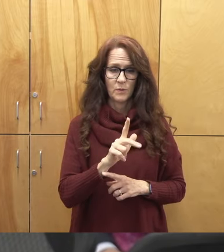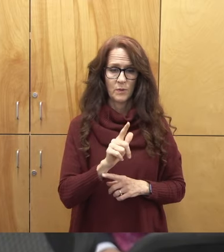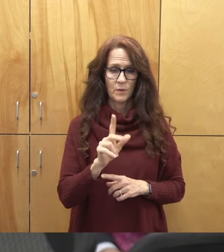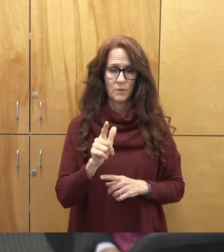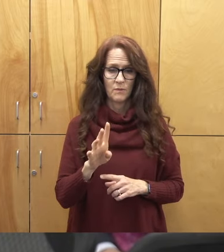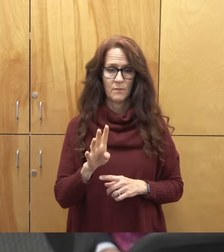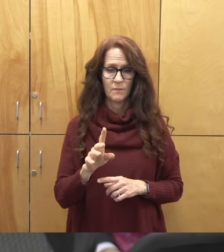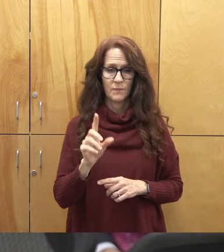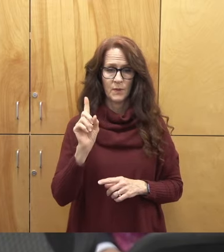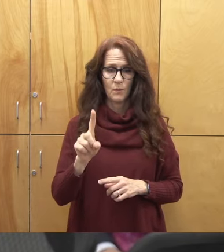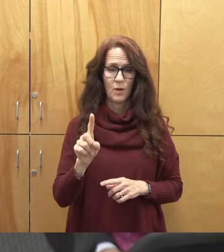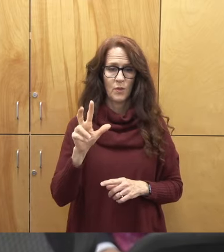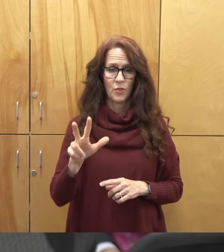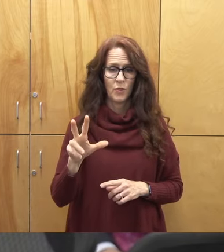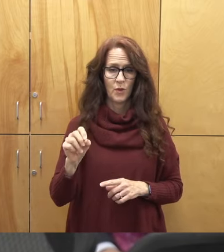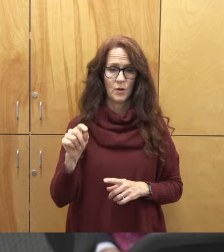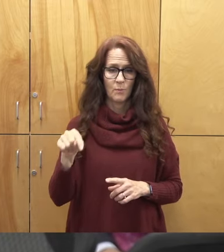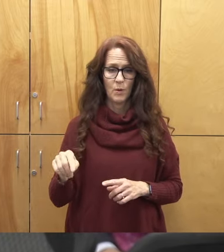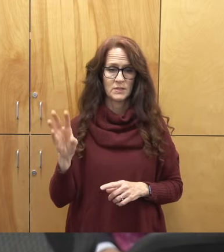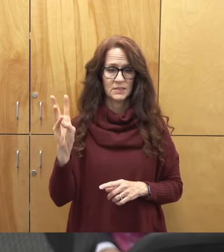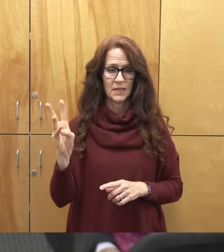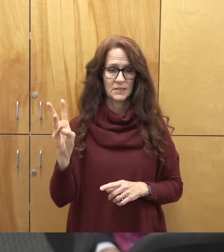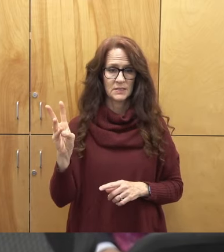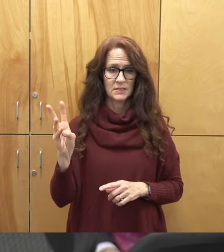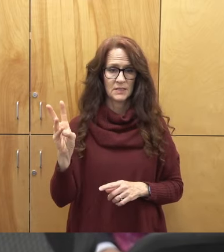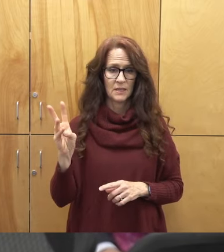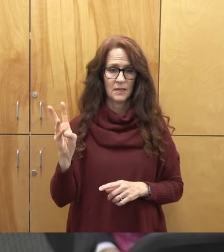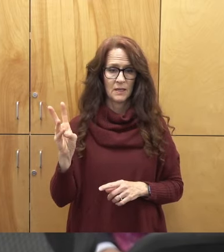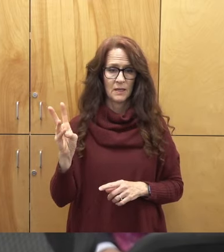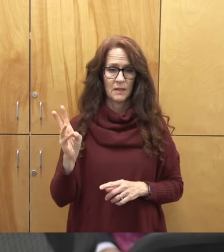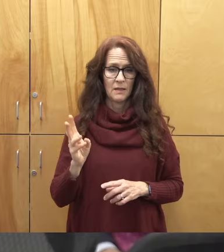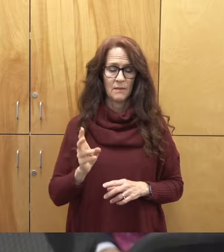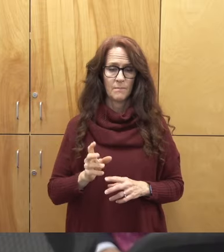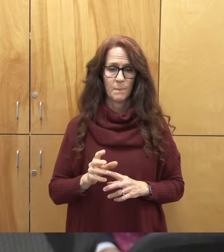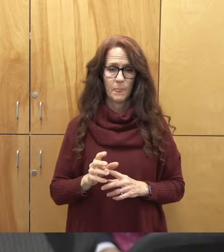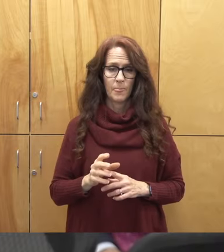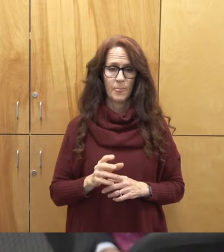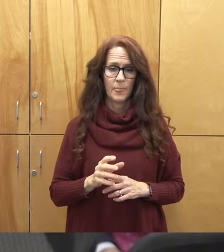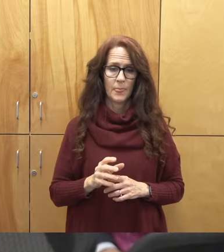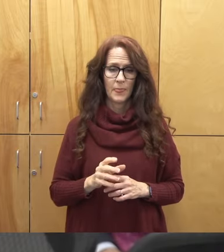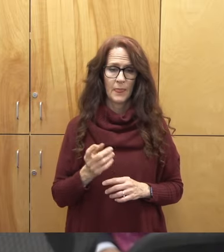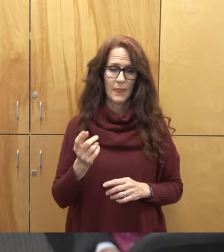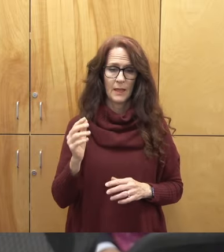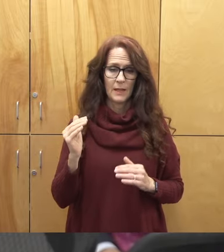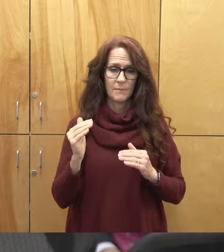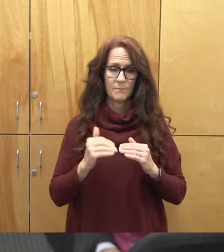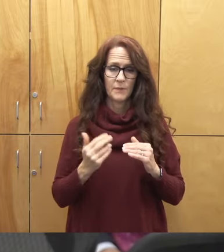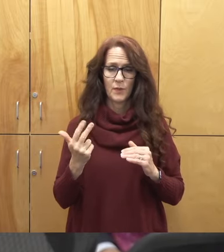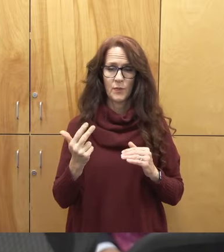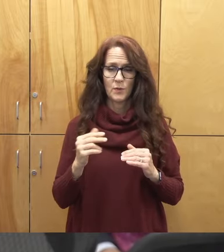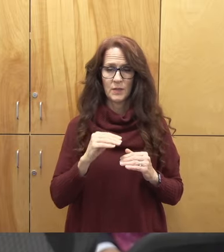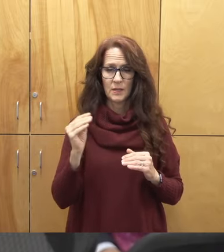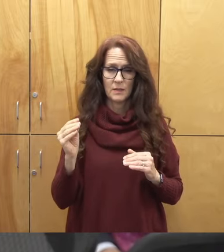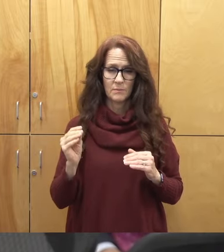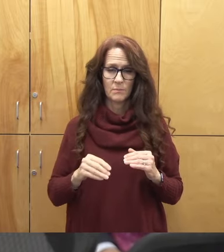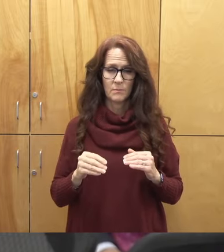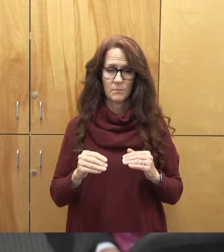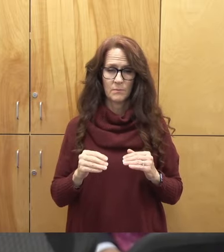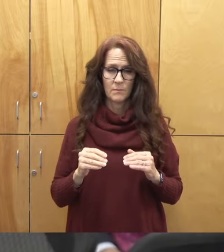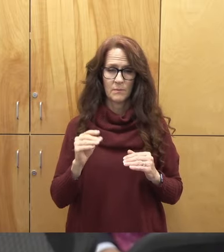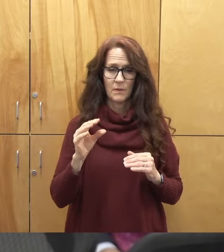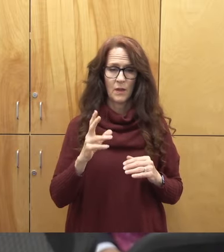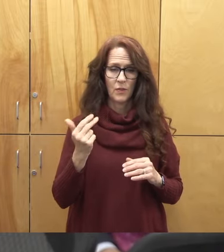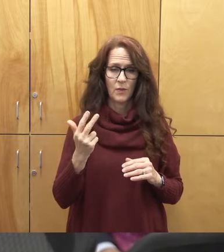2023-24, it was 130.6, which makes a little bit less than a 13